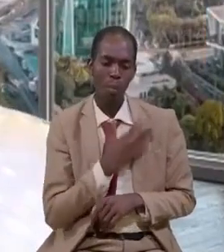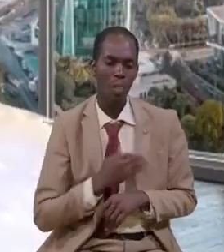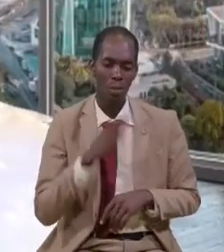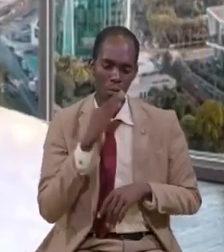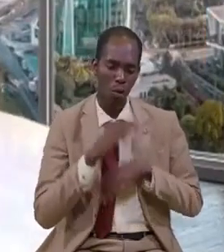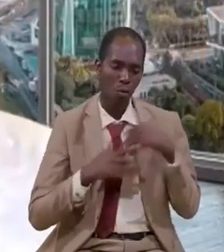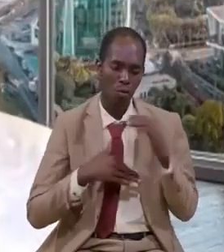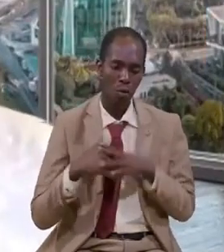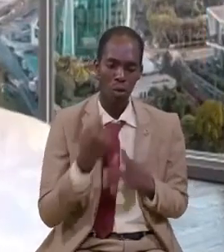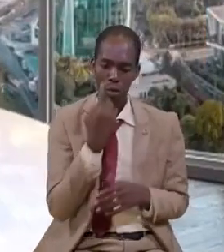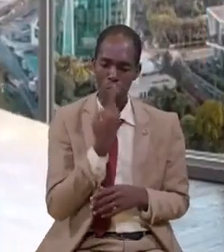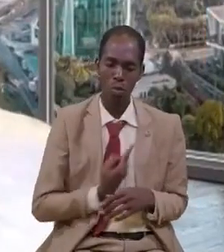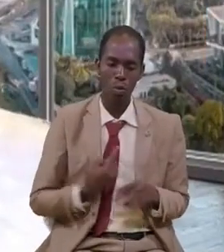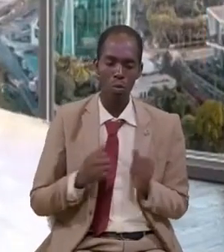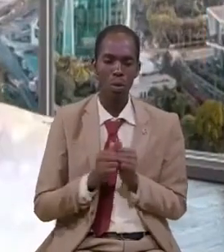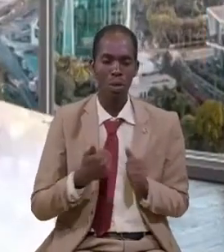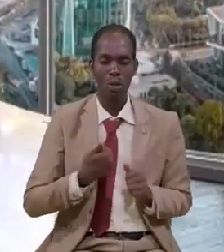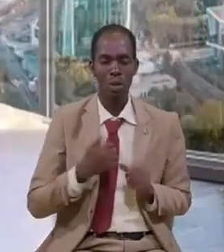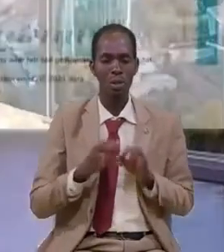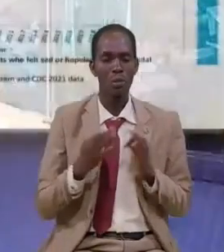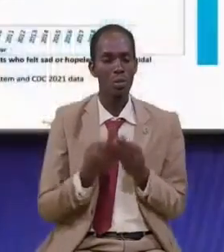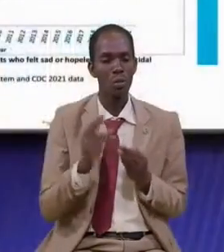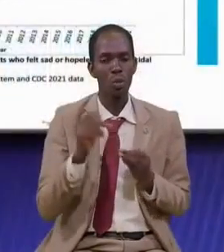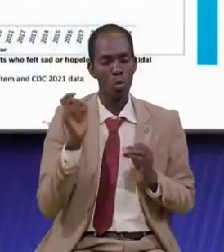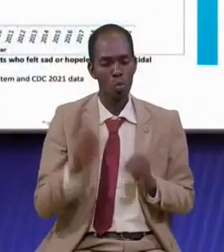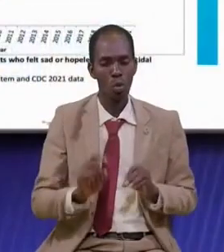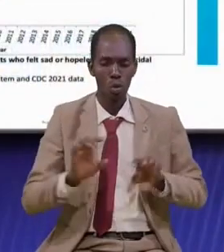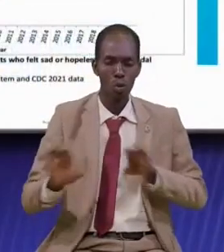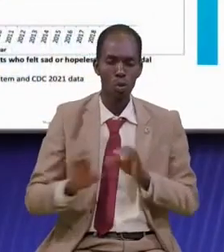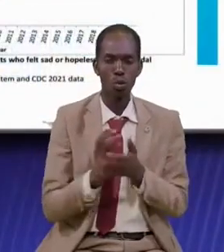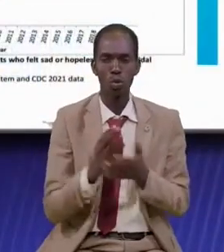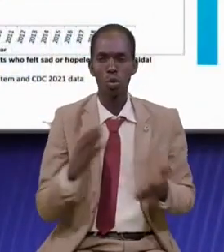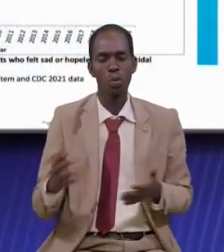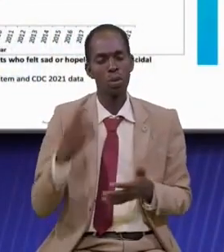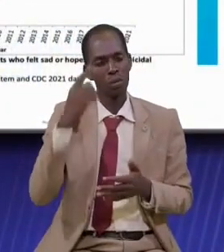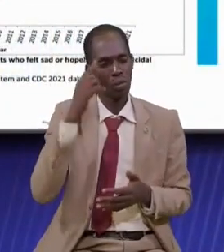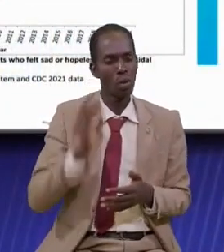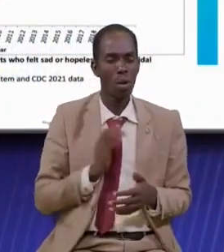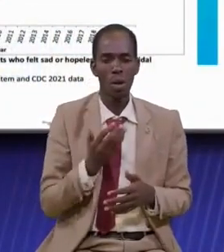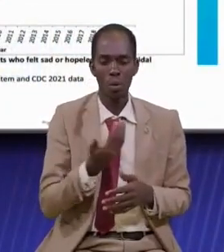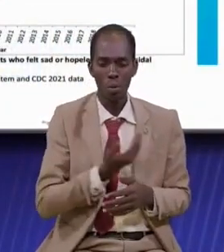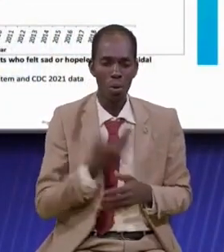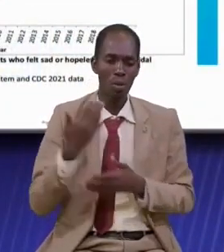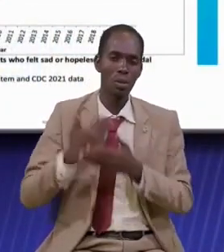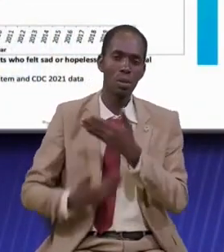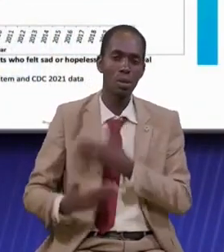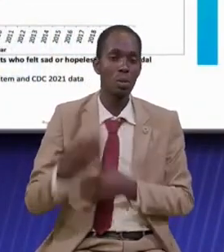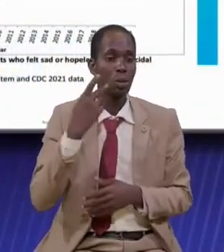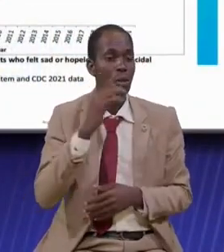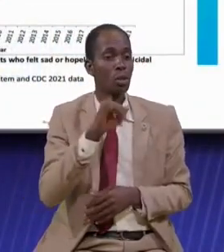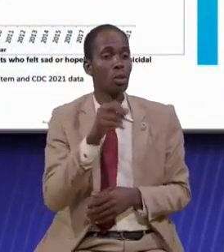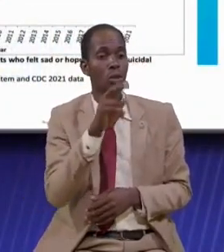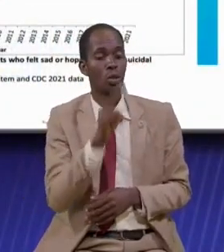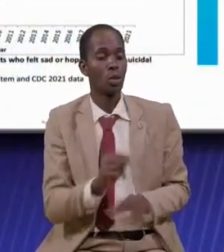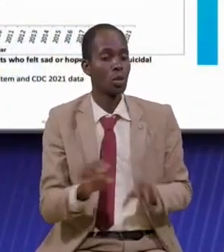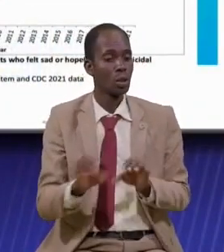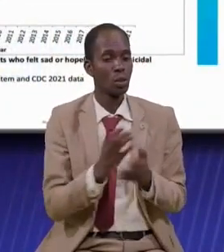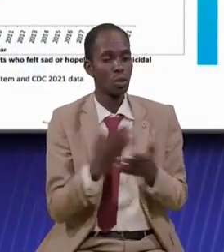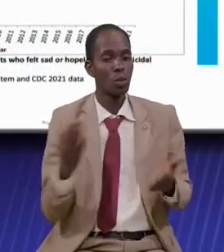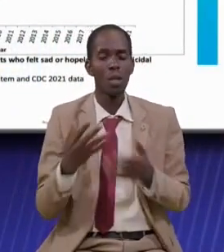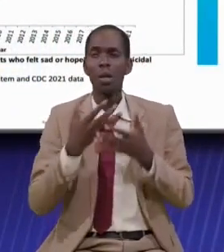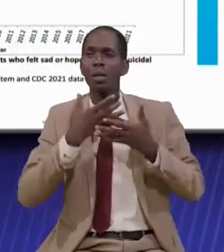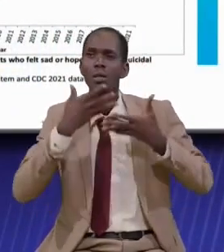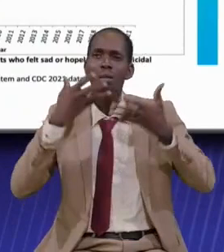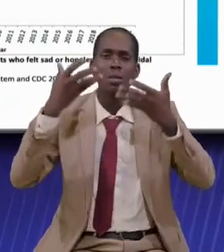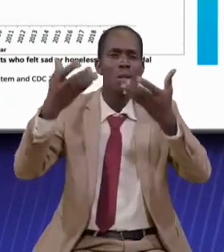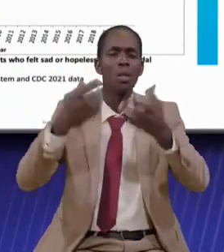We have to do something for our generation. Our voices must be heard. John the Baptist came. He has shouted. He has prepared the way of the